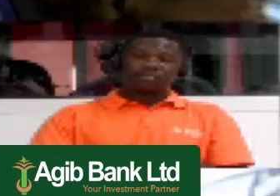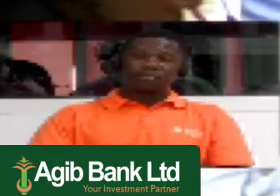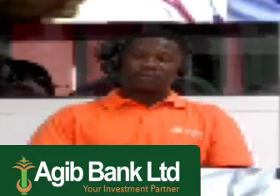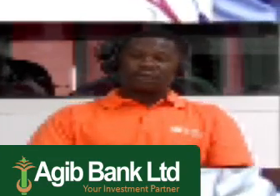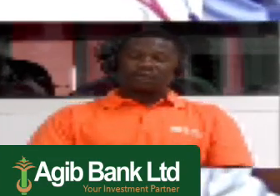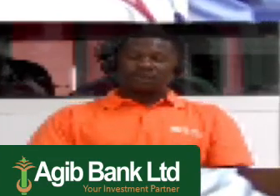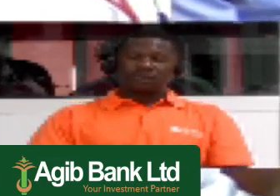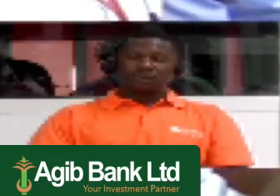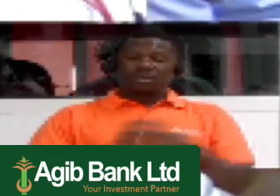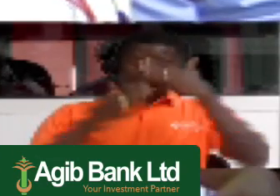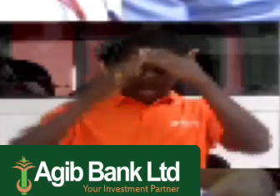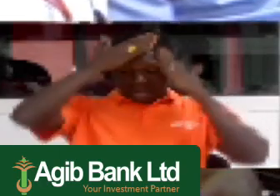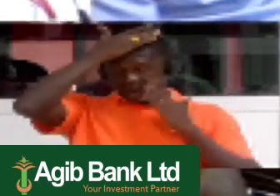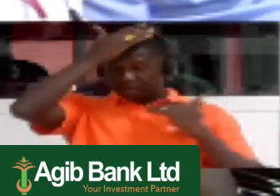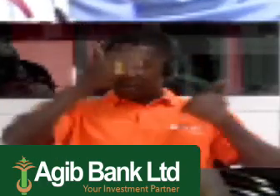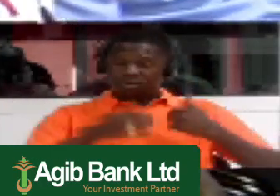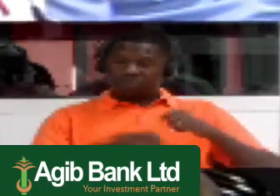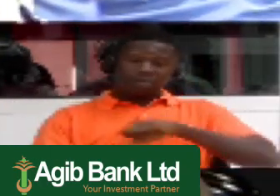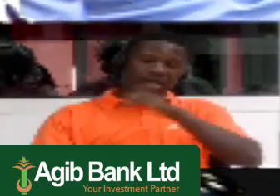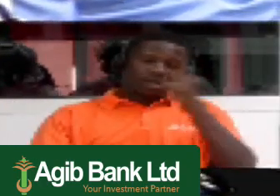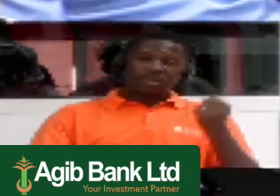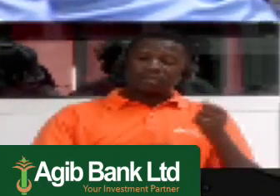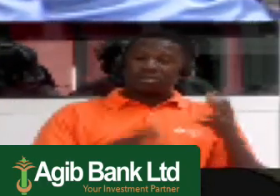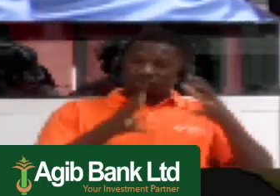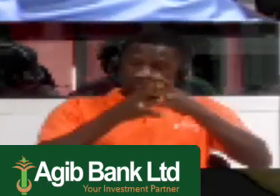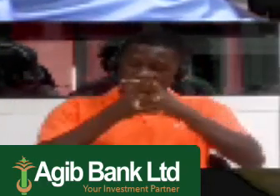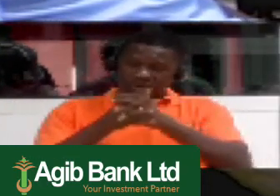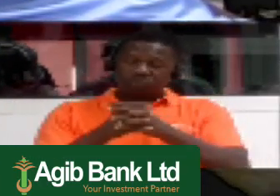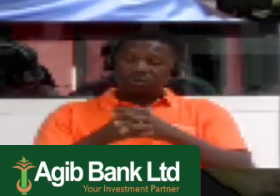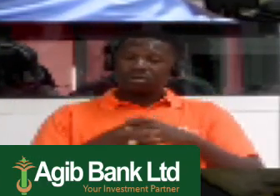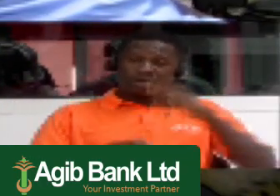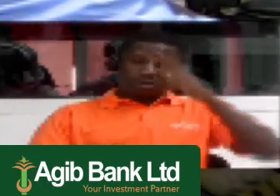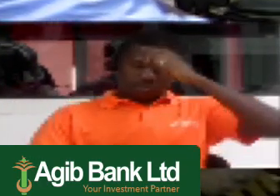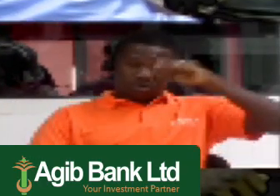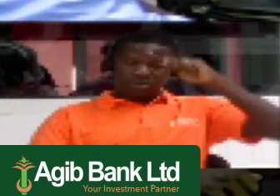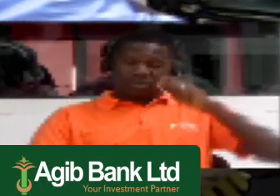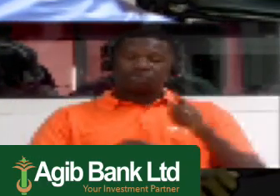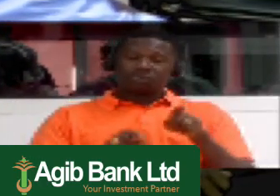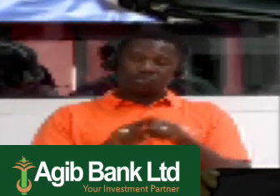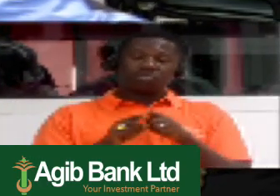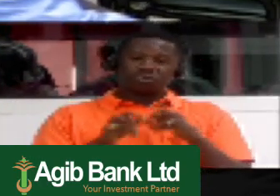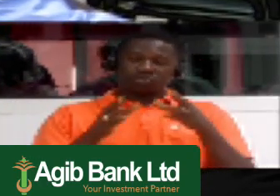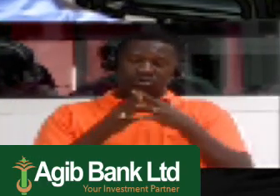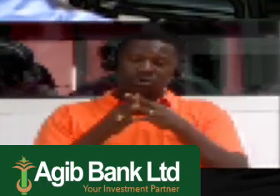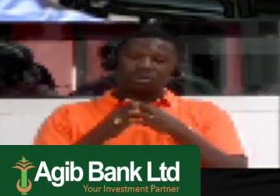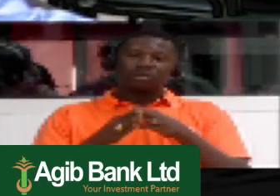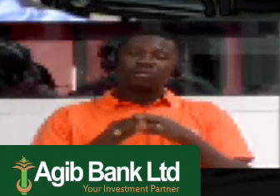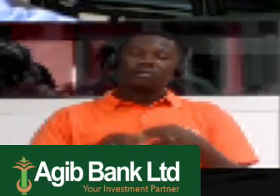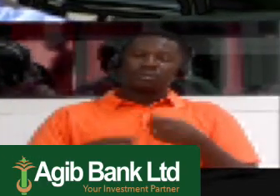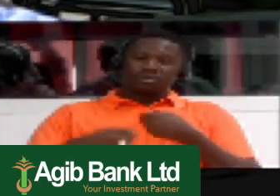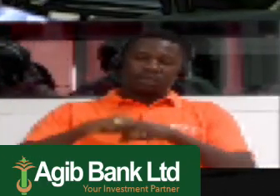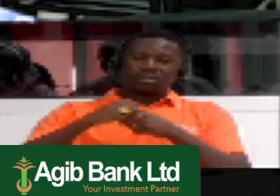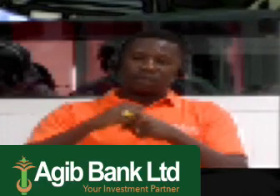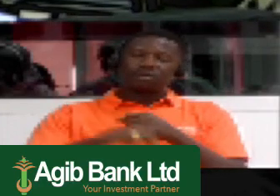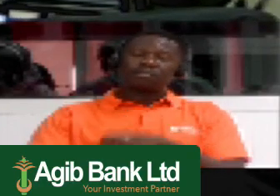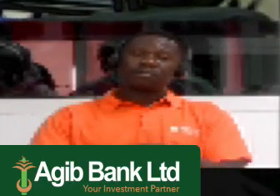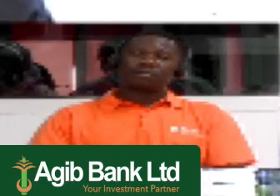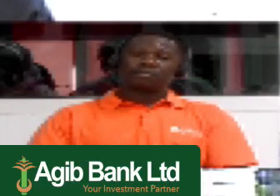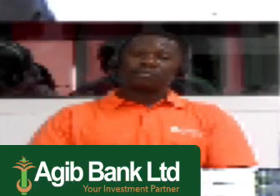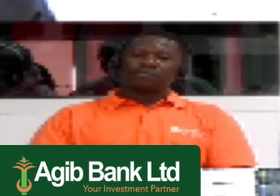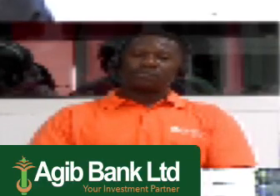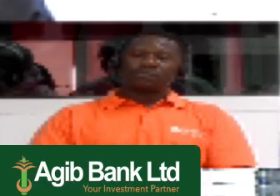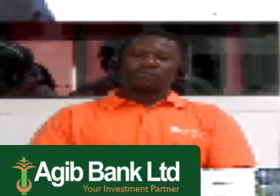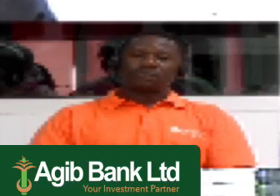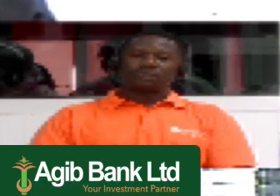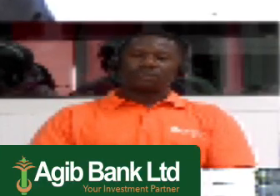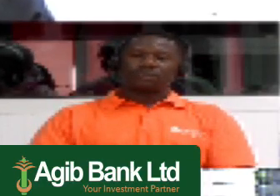mean, in police, okay. It was a combined training between the army and the police. Ongoke ko promissionole kama pro how